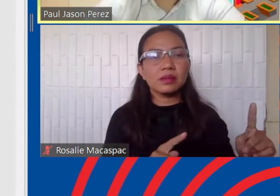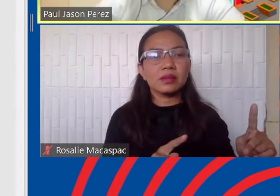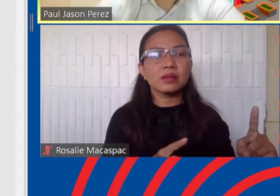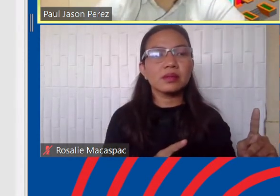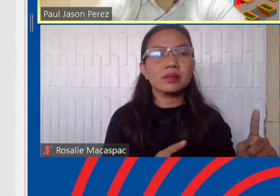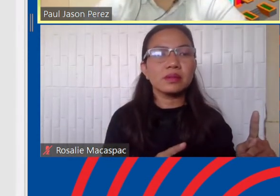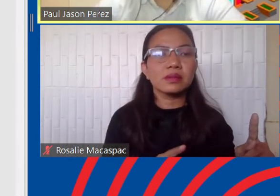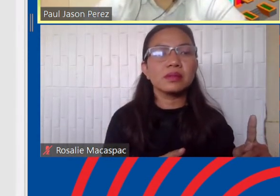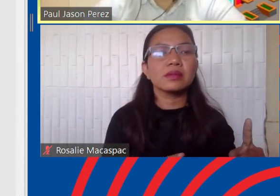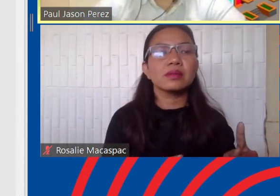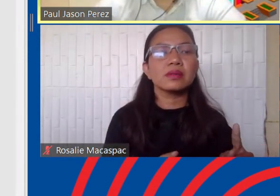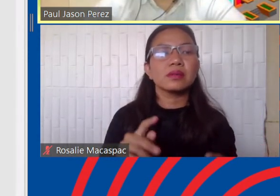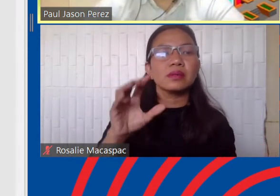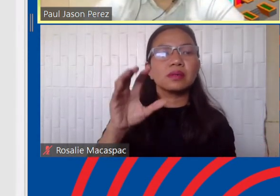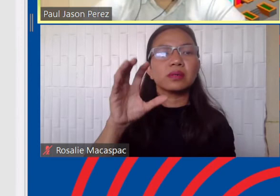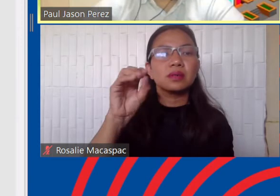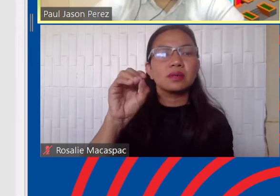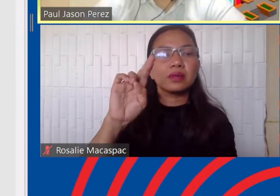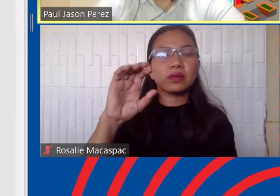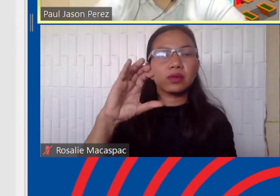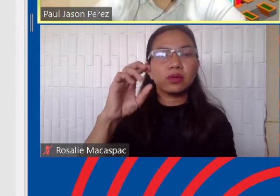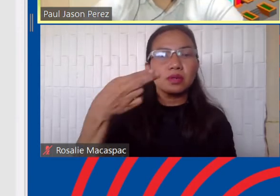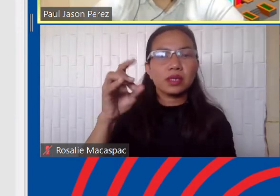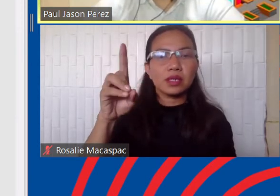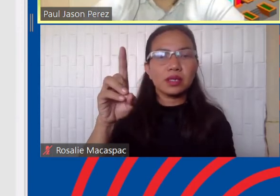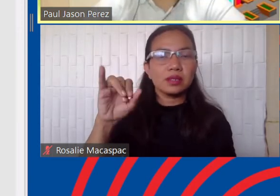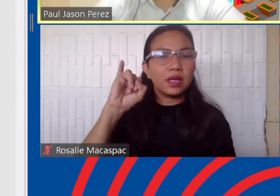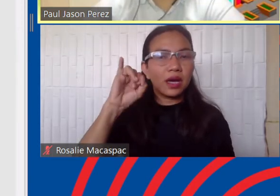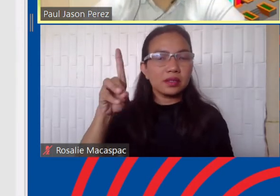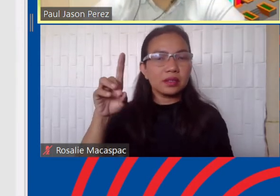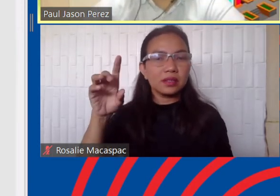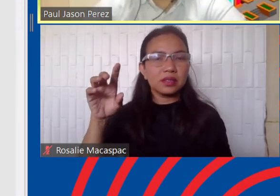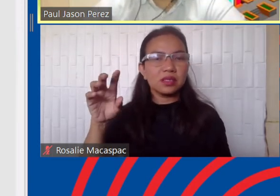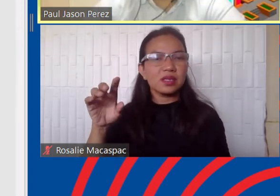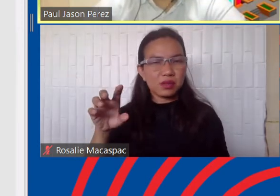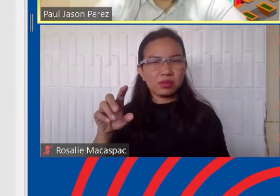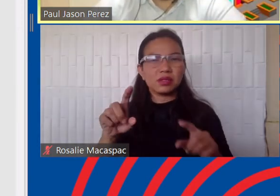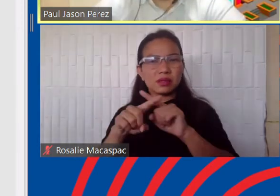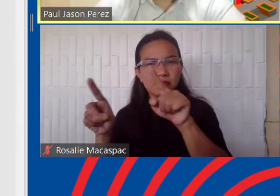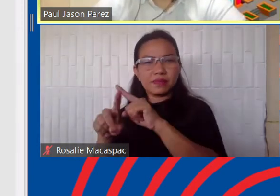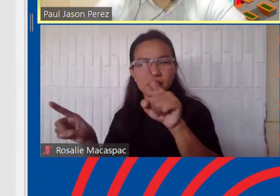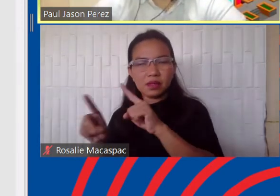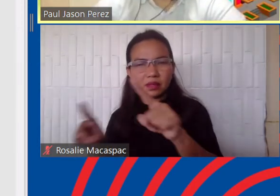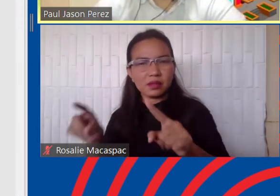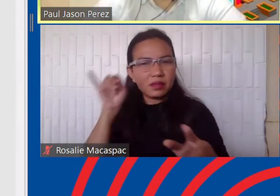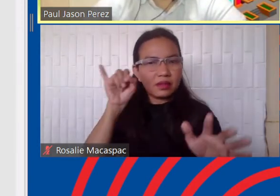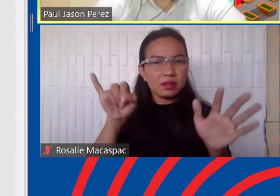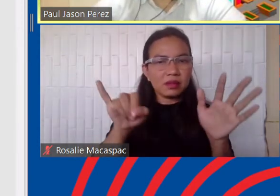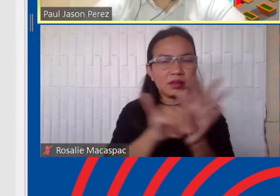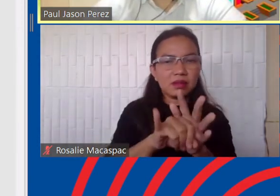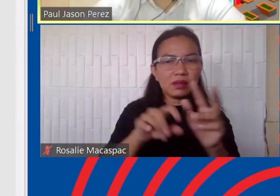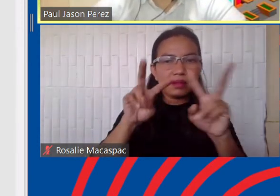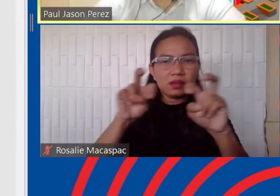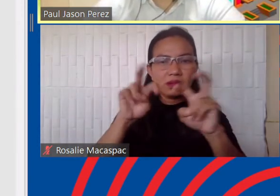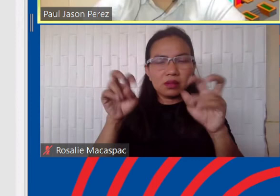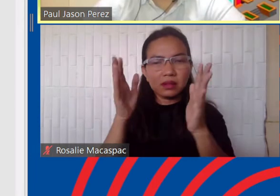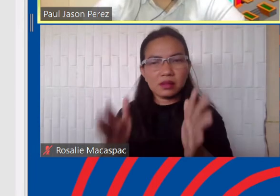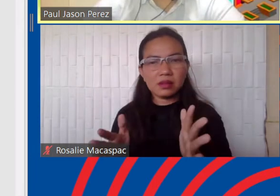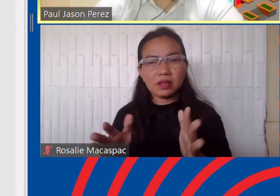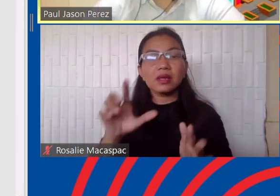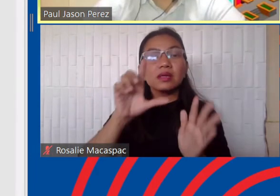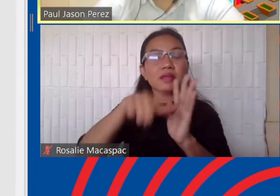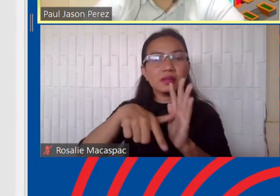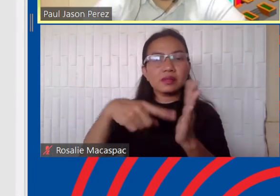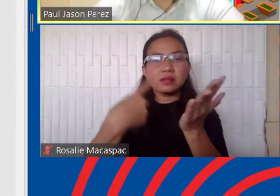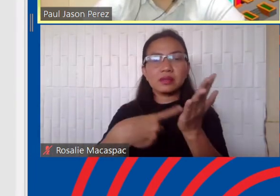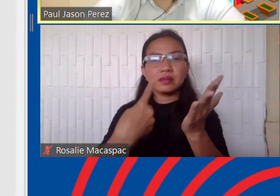ID. This is a unique identifier for researchers. I'll discuss that also later.